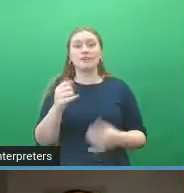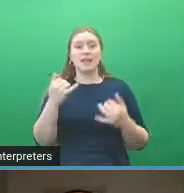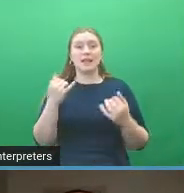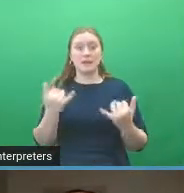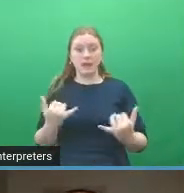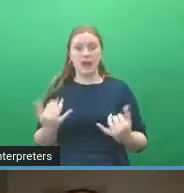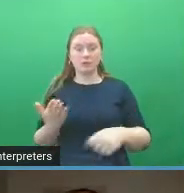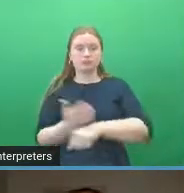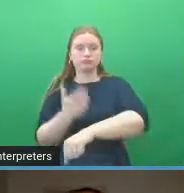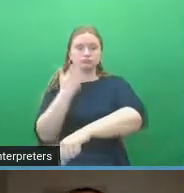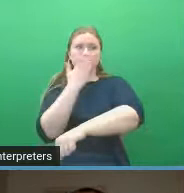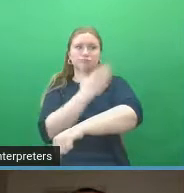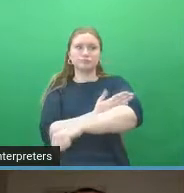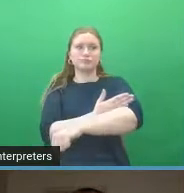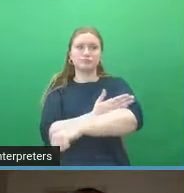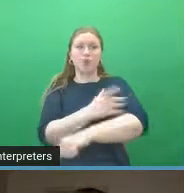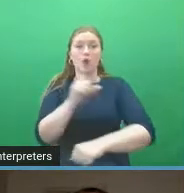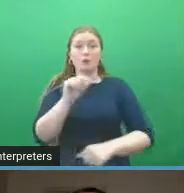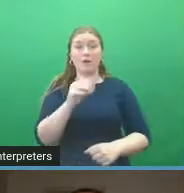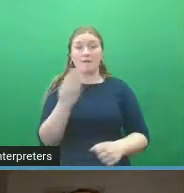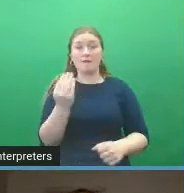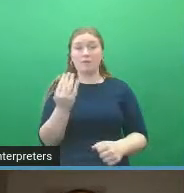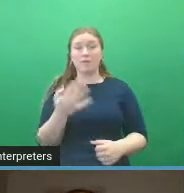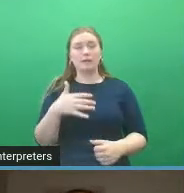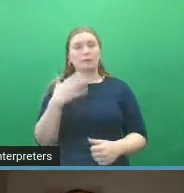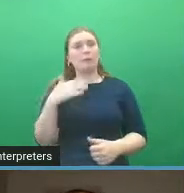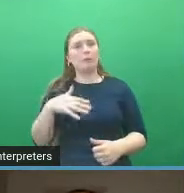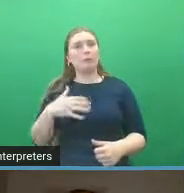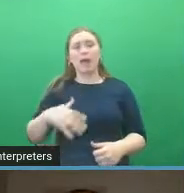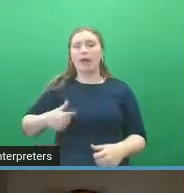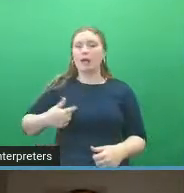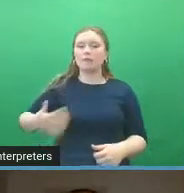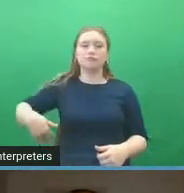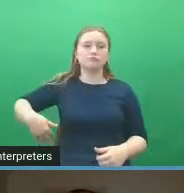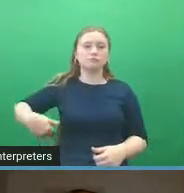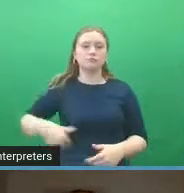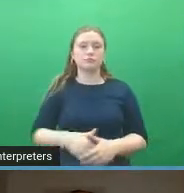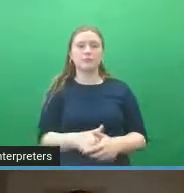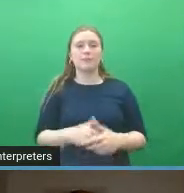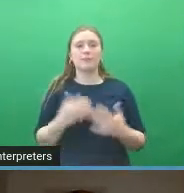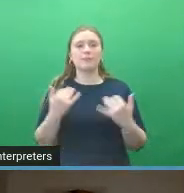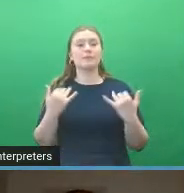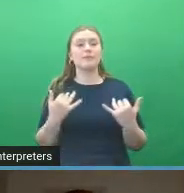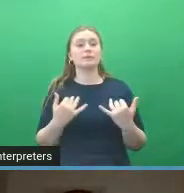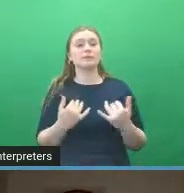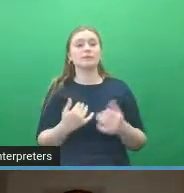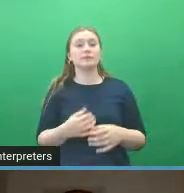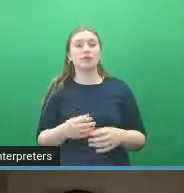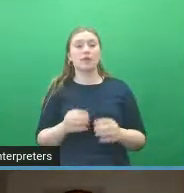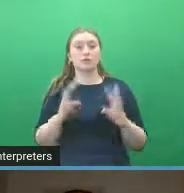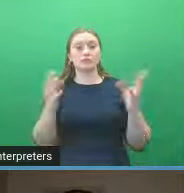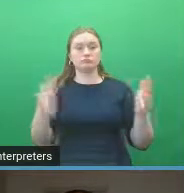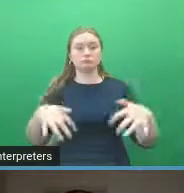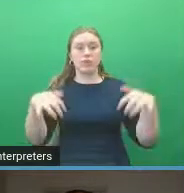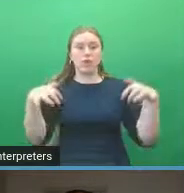that symposium, but it went a long way to help me understand how to create audience participation in a live streamed